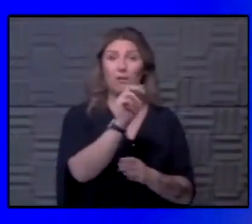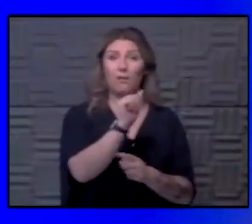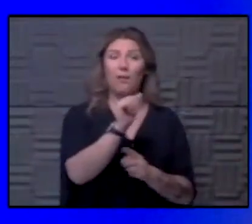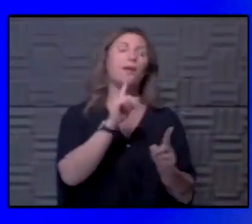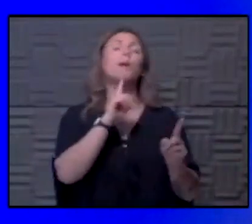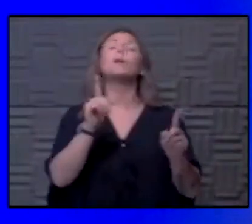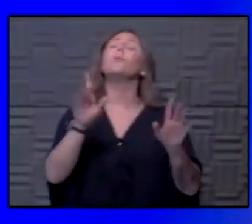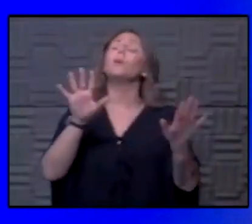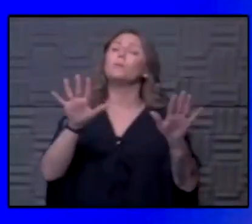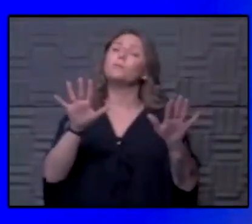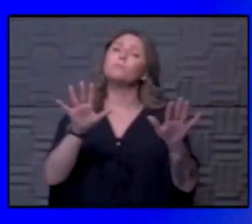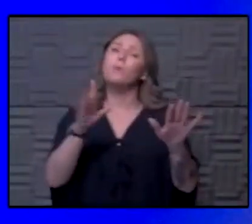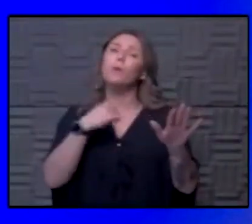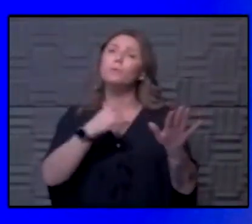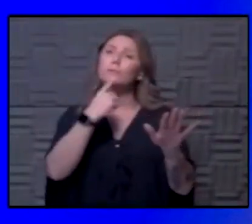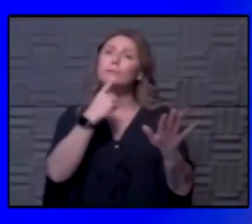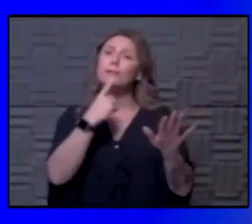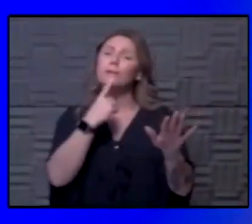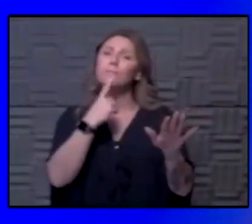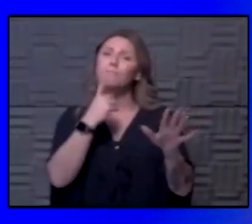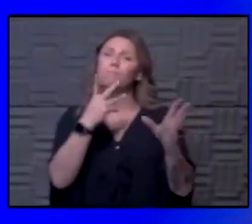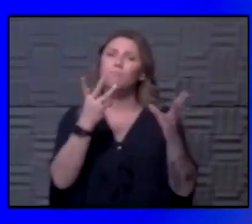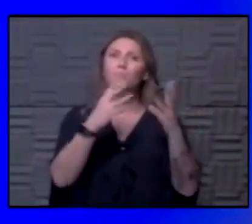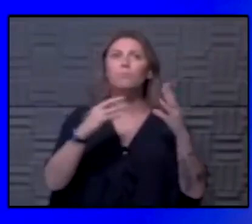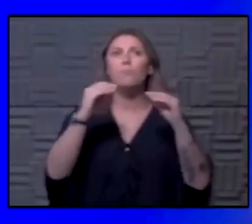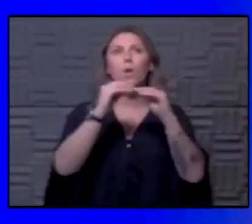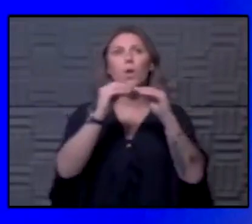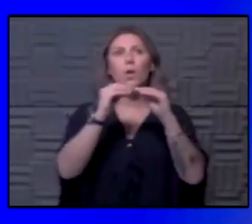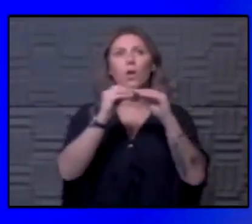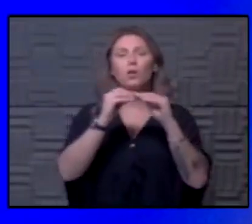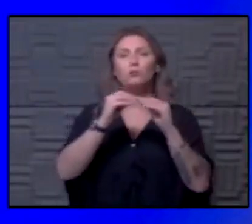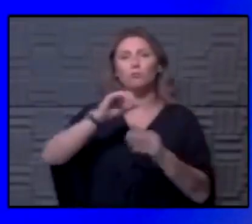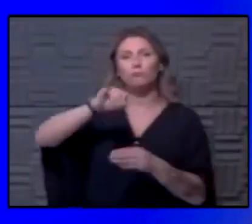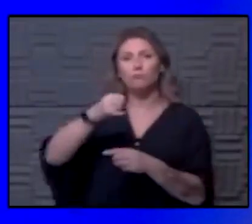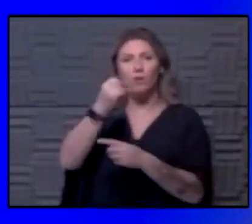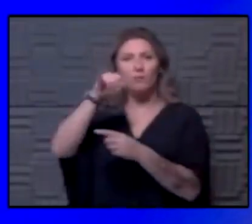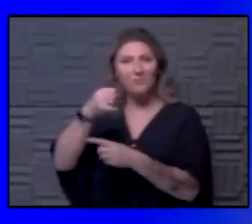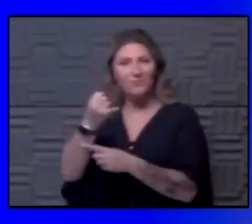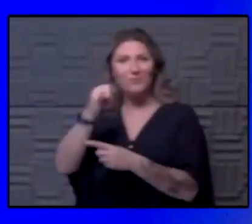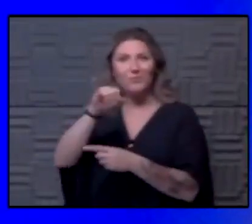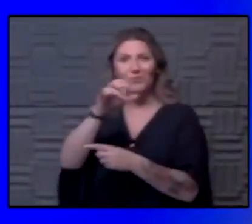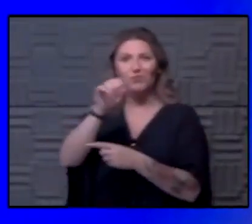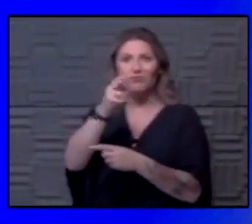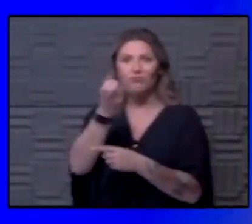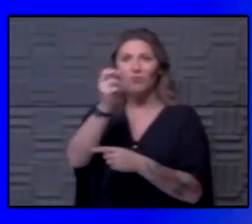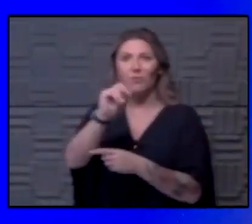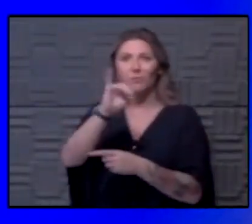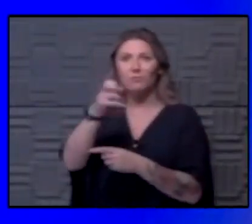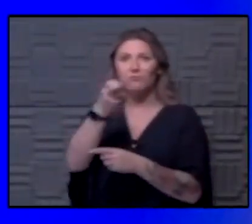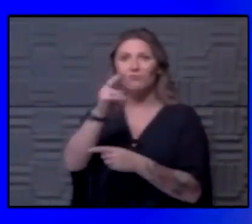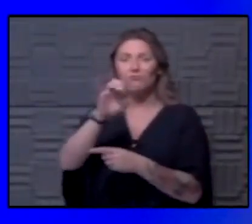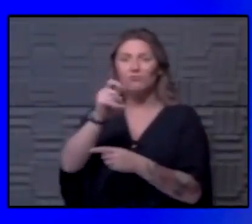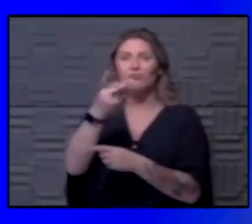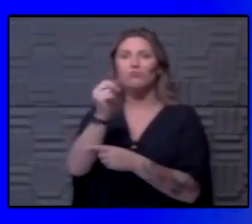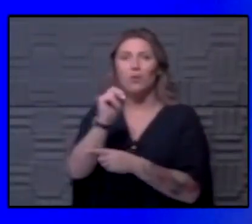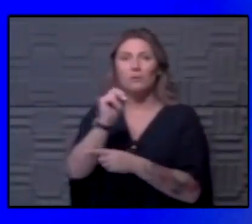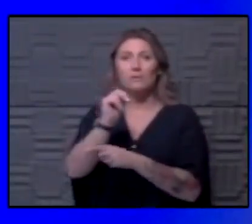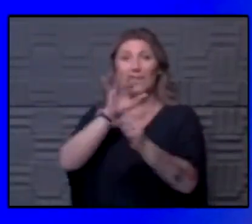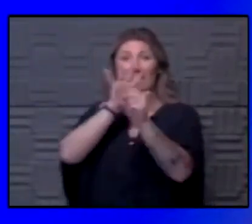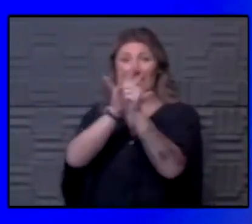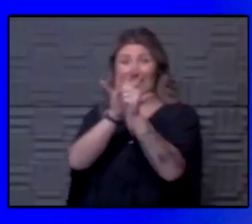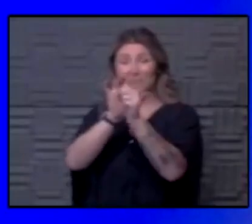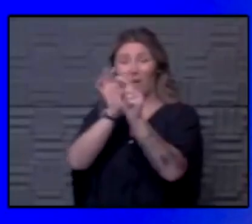I would even say, to an extent, the Johnson & Johnson vaccine, where they're putting that spike gene into that